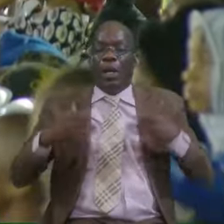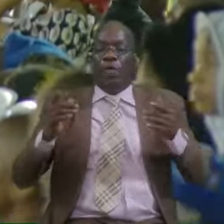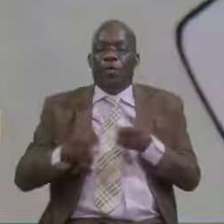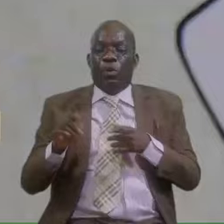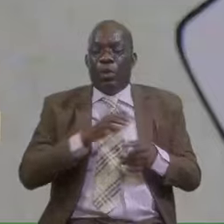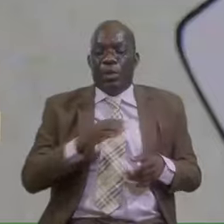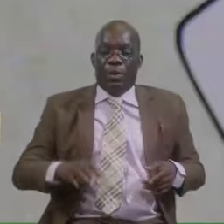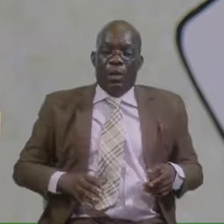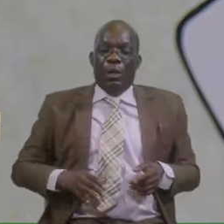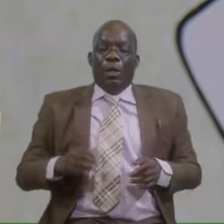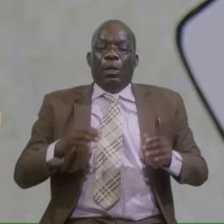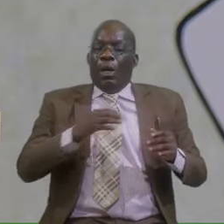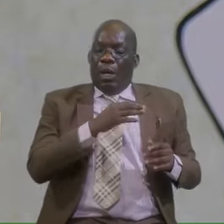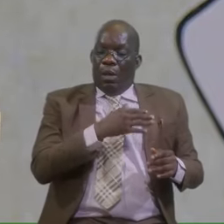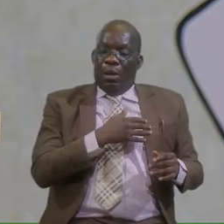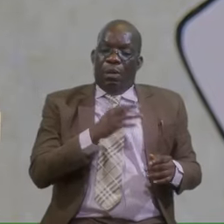to those